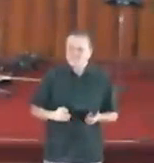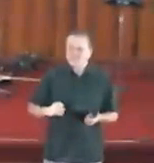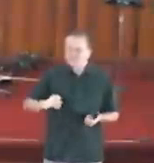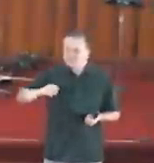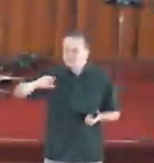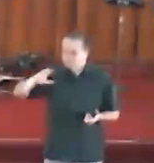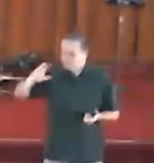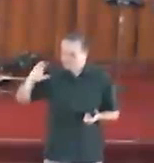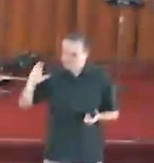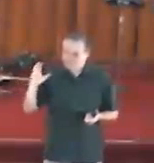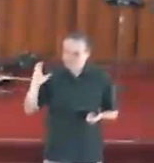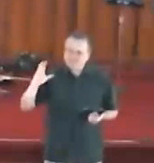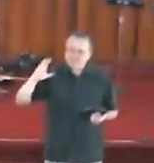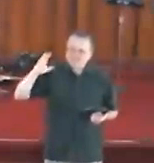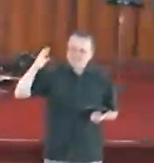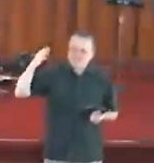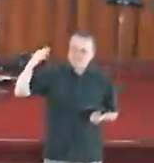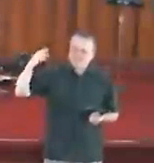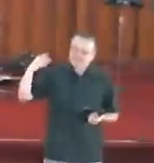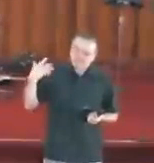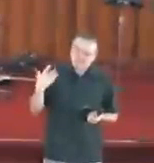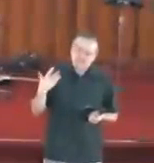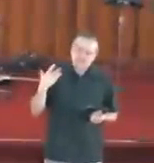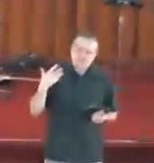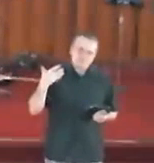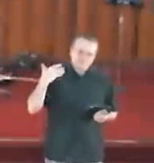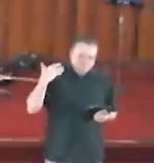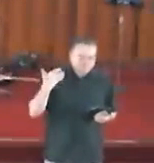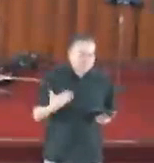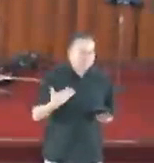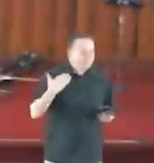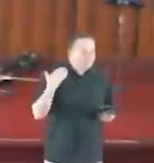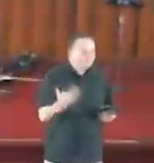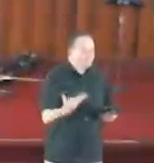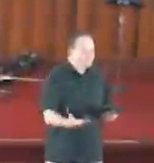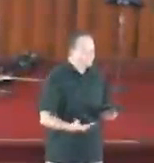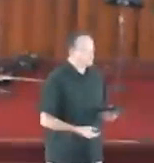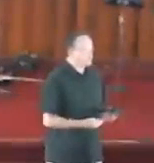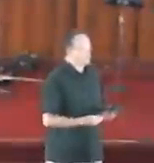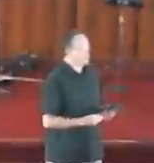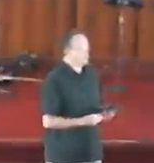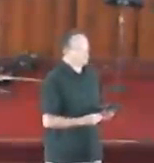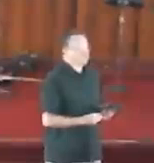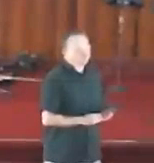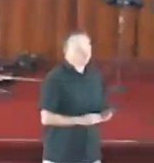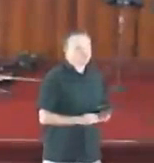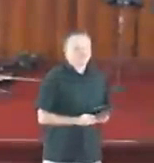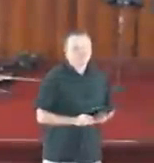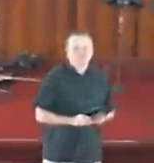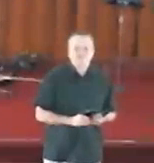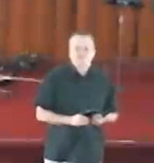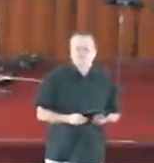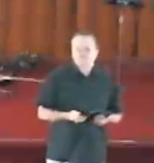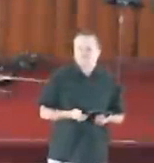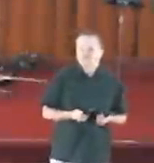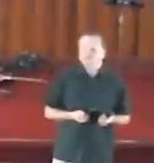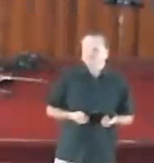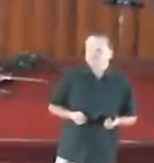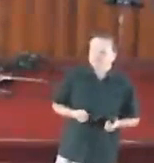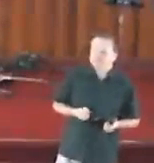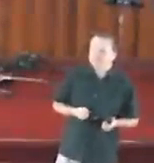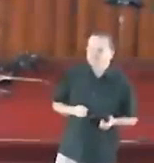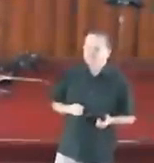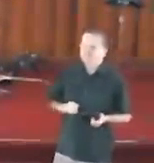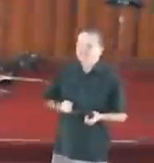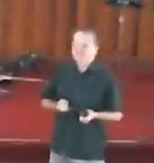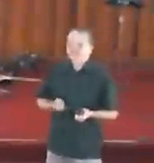today. Y él manejaba y él ministraba en el poder del Espíritu Santo. He would minister with the power